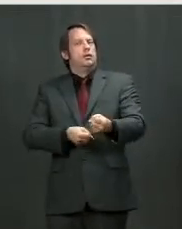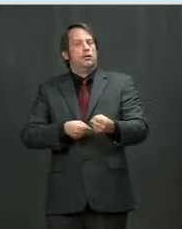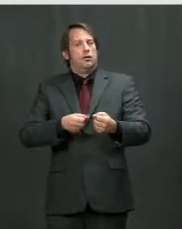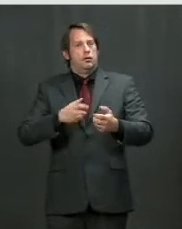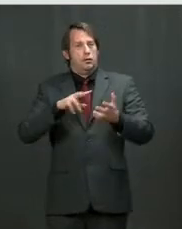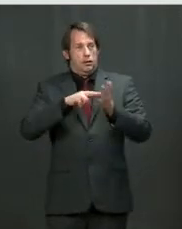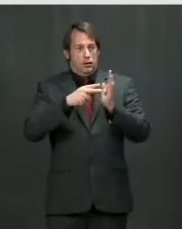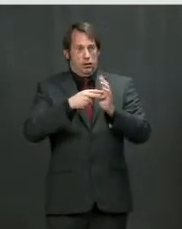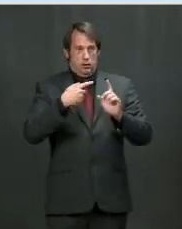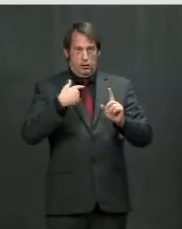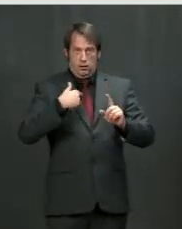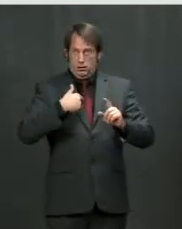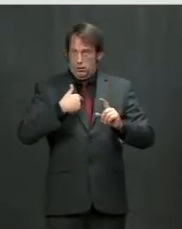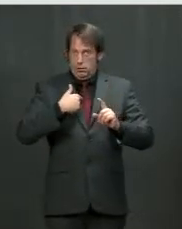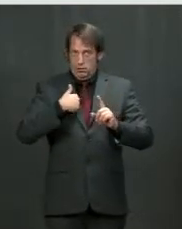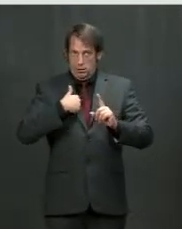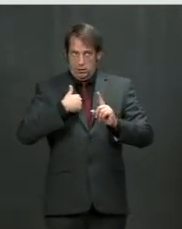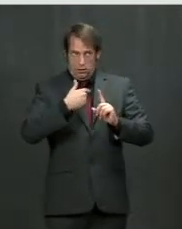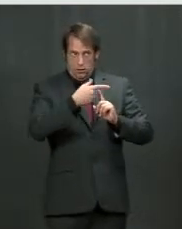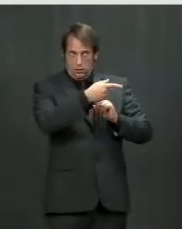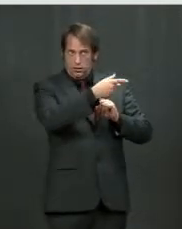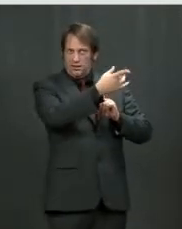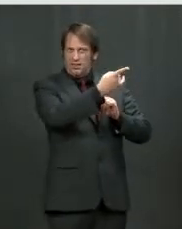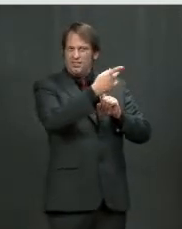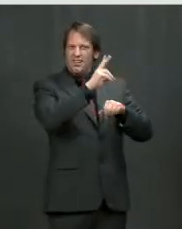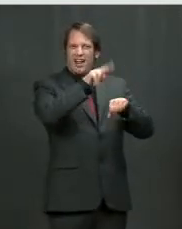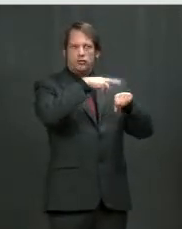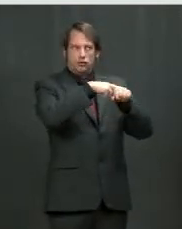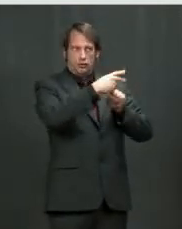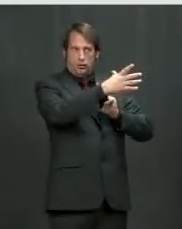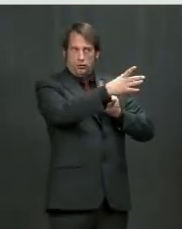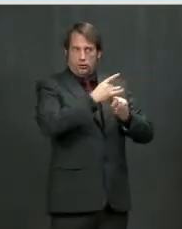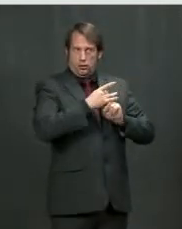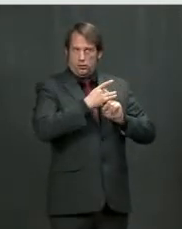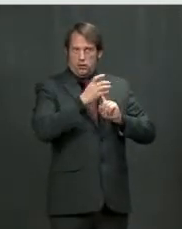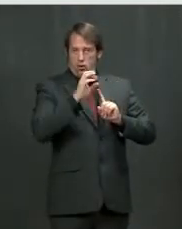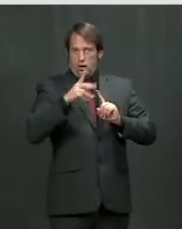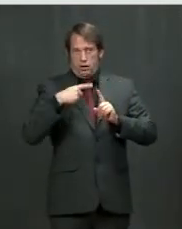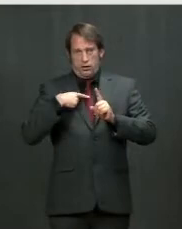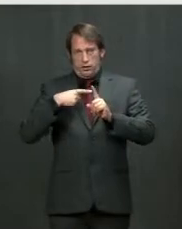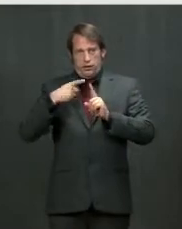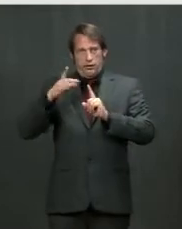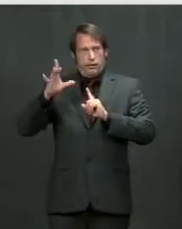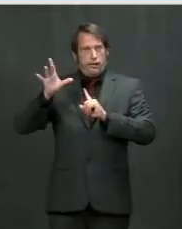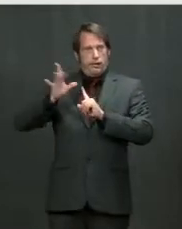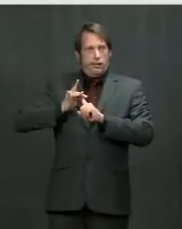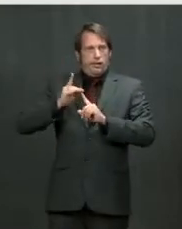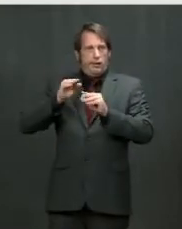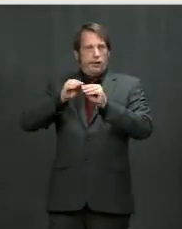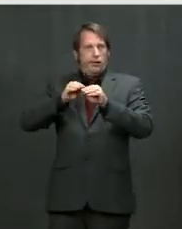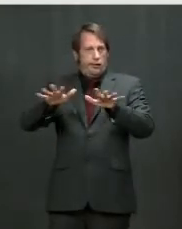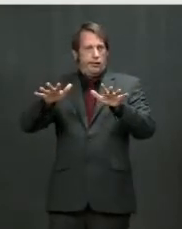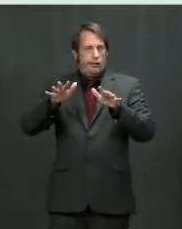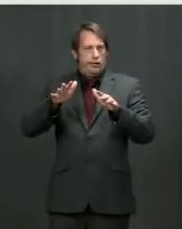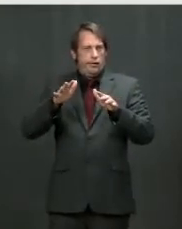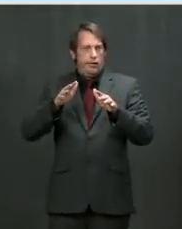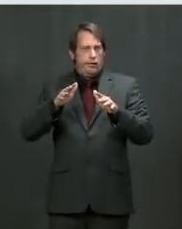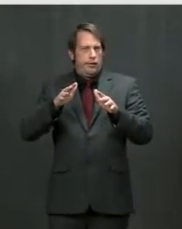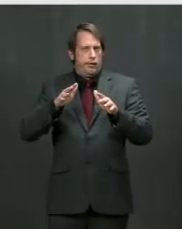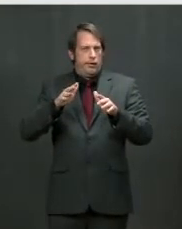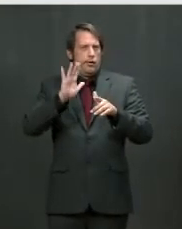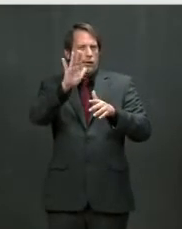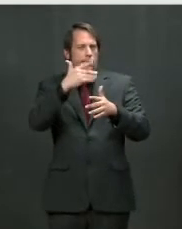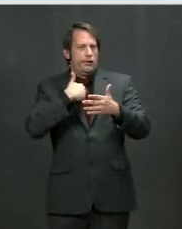natural infection as well as the first infection following vaccination? Next slide. This is a paper